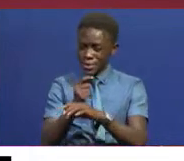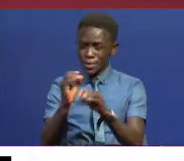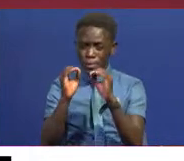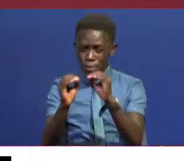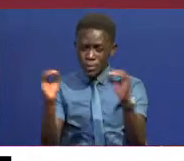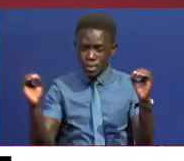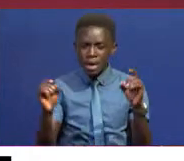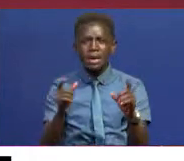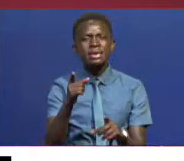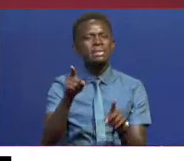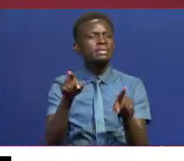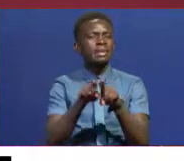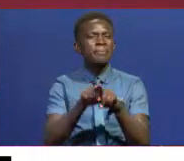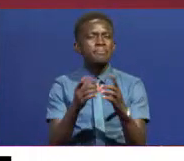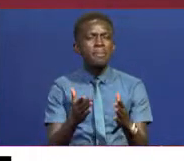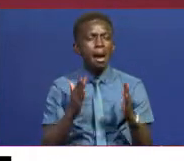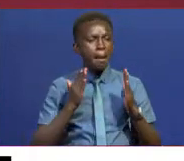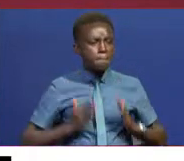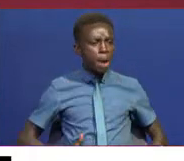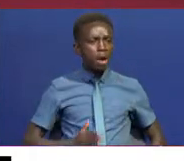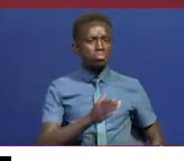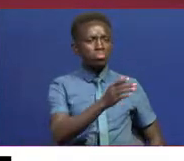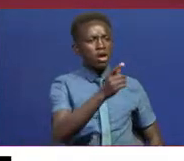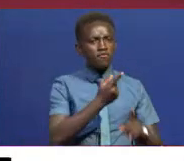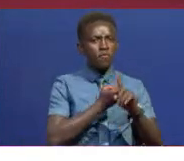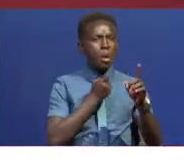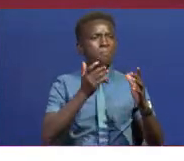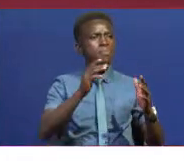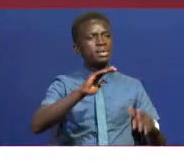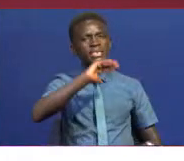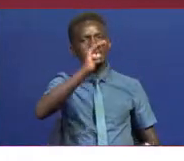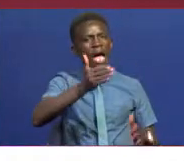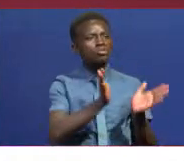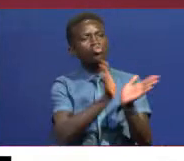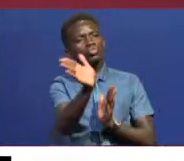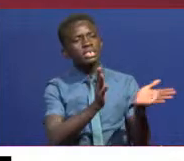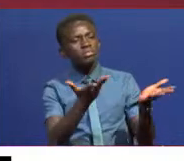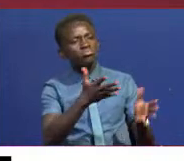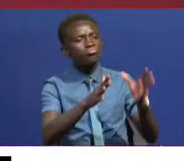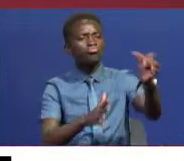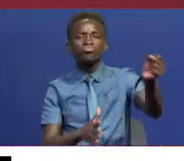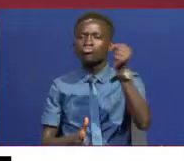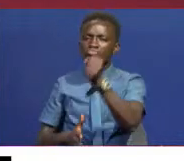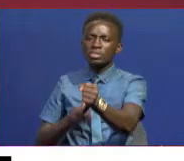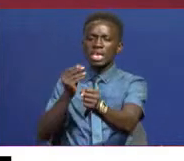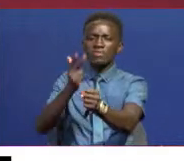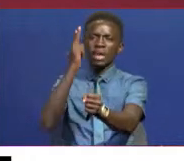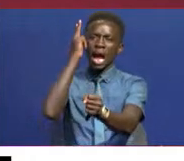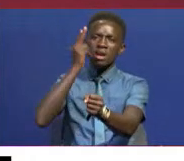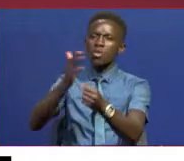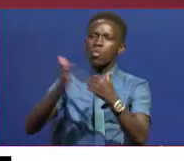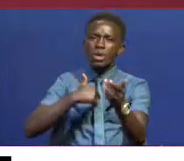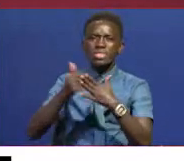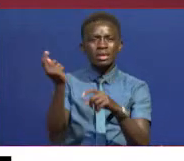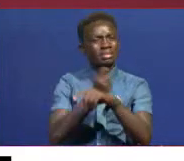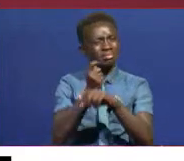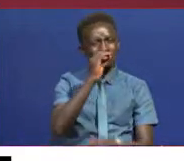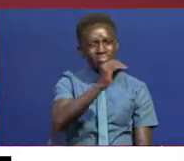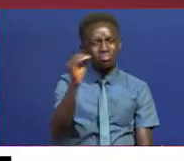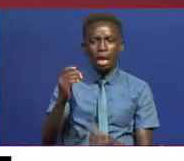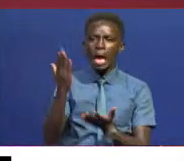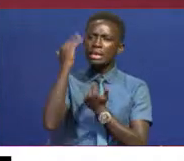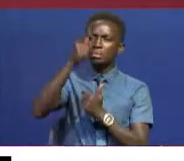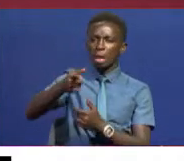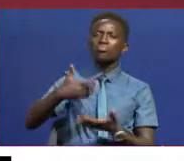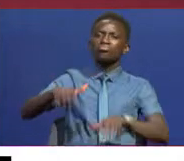the streets, giving them a gun, recruiting them into the police service without taking them to Kikanjo and expecting them to